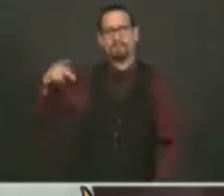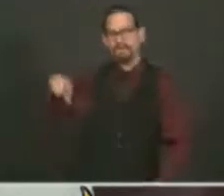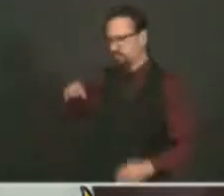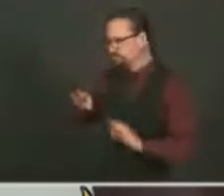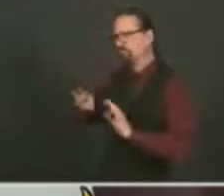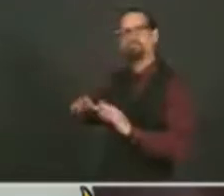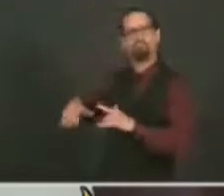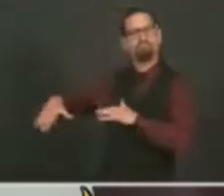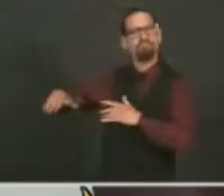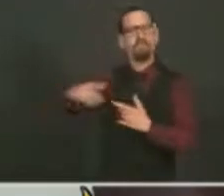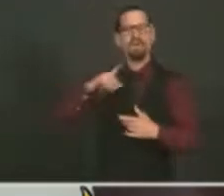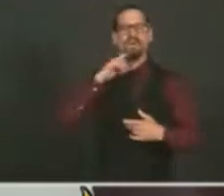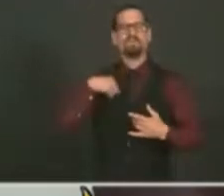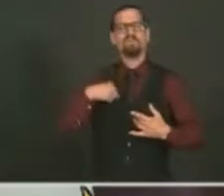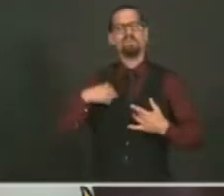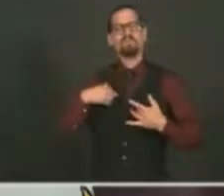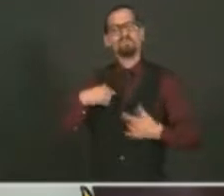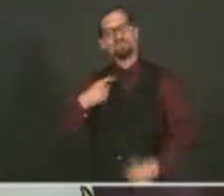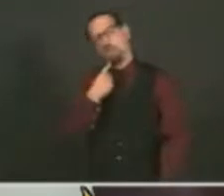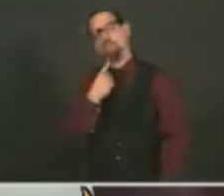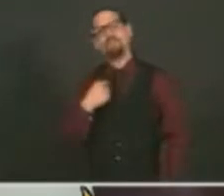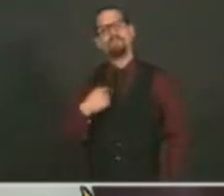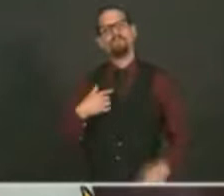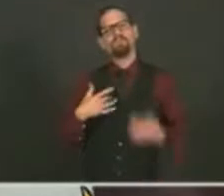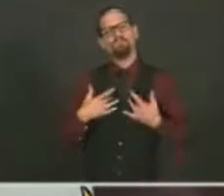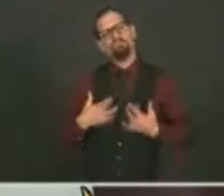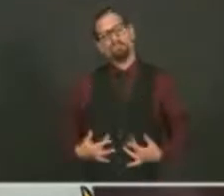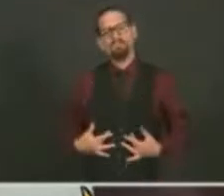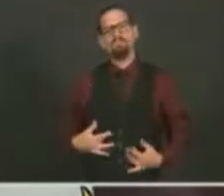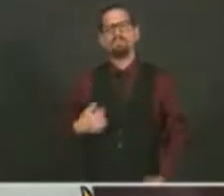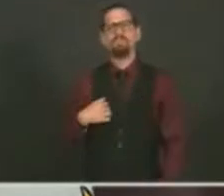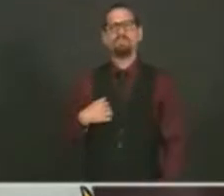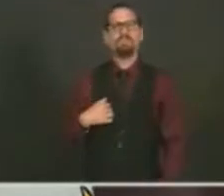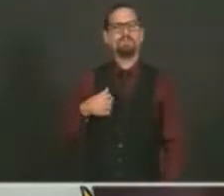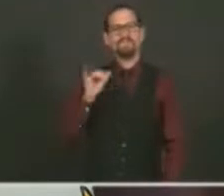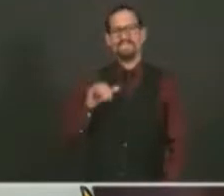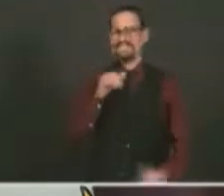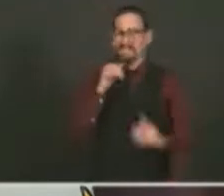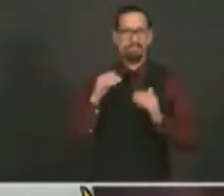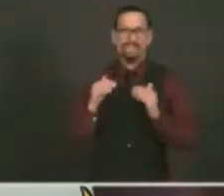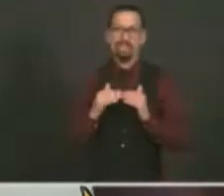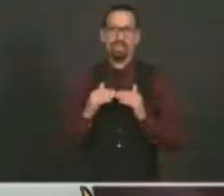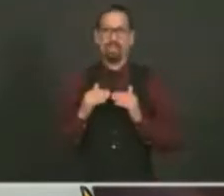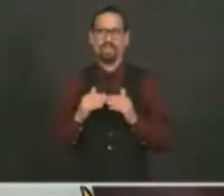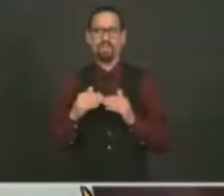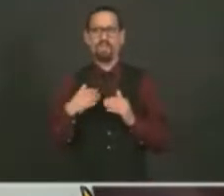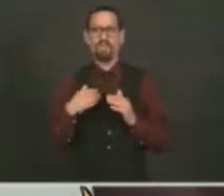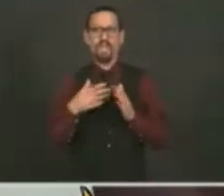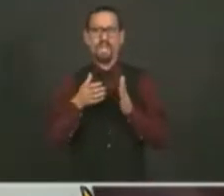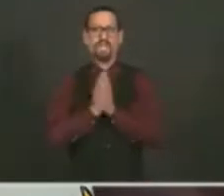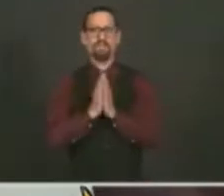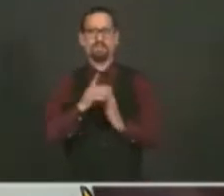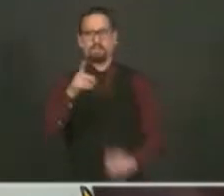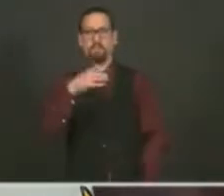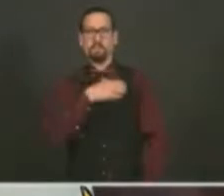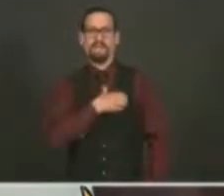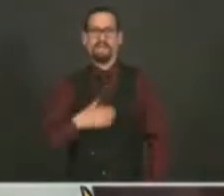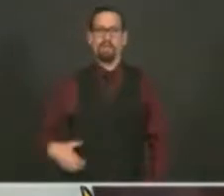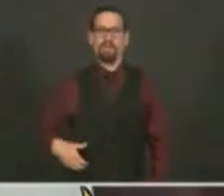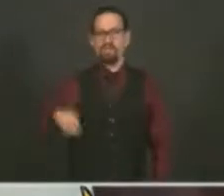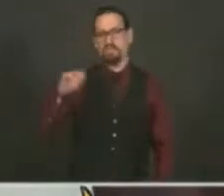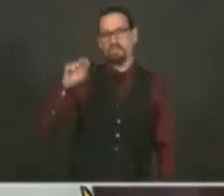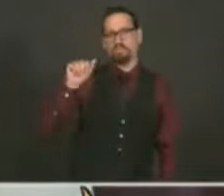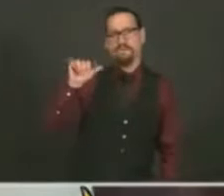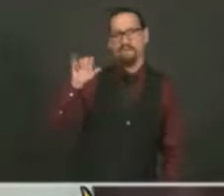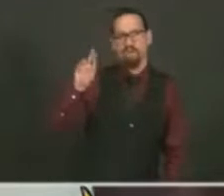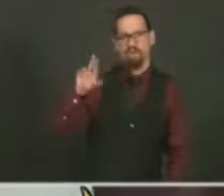kids and I'm devastated for their parents, and I think it's not fair. So I'm asking the mayor, I'm asking the school committee to step up